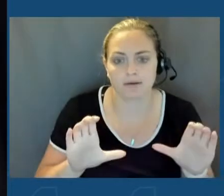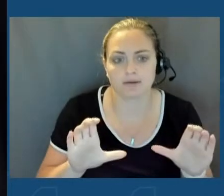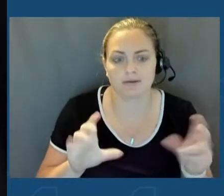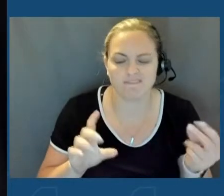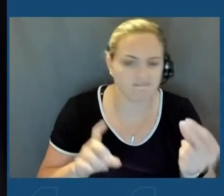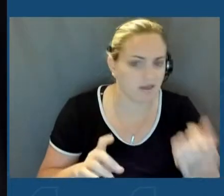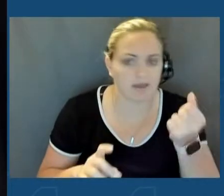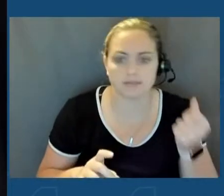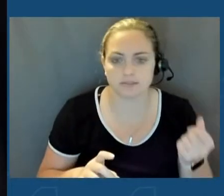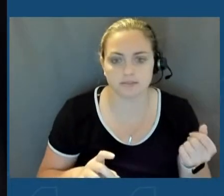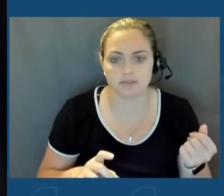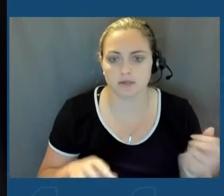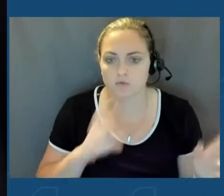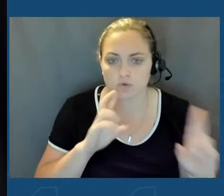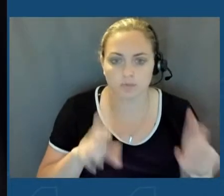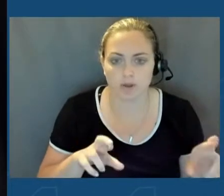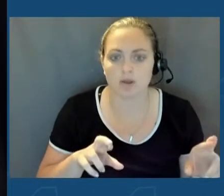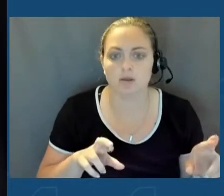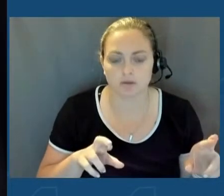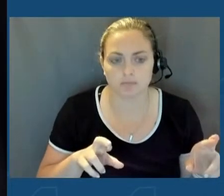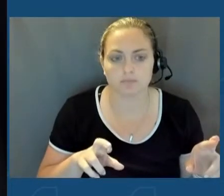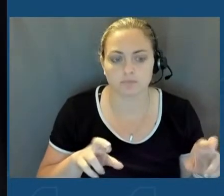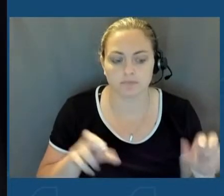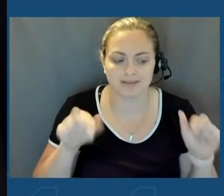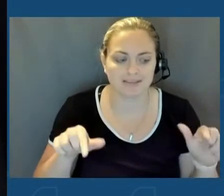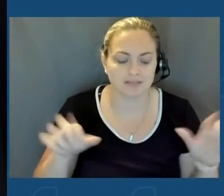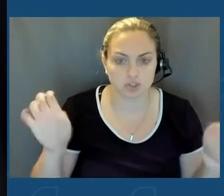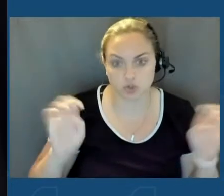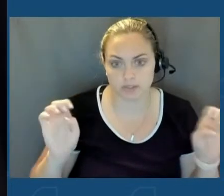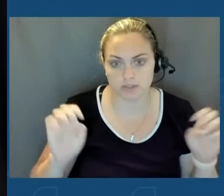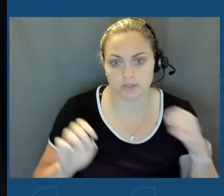fast and responding to this crisis.